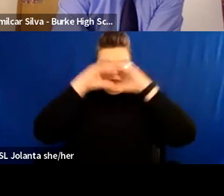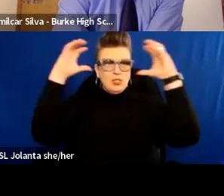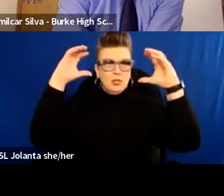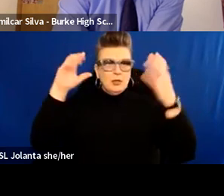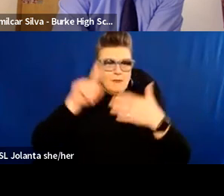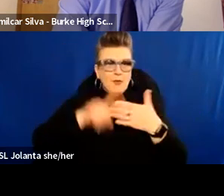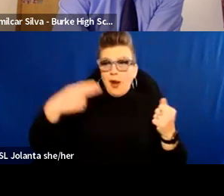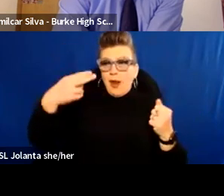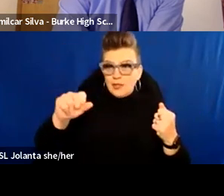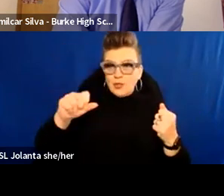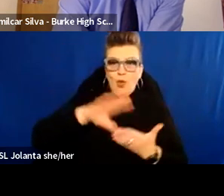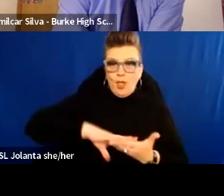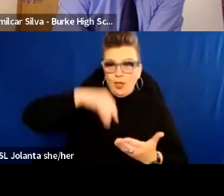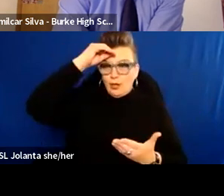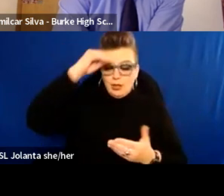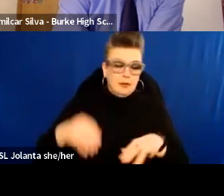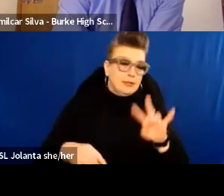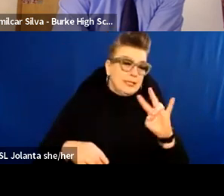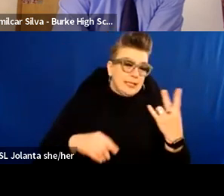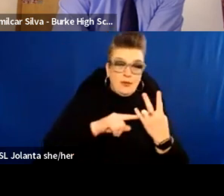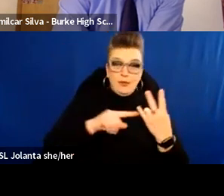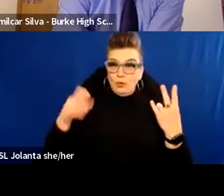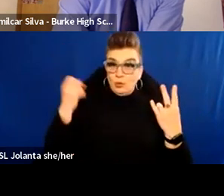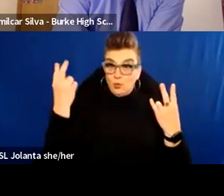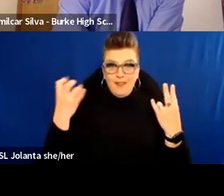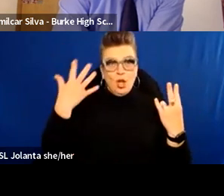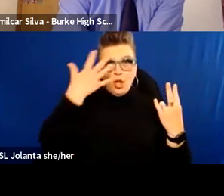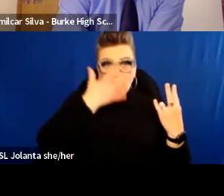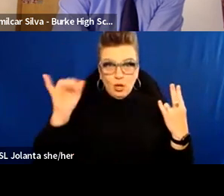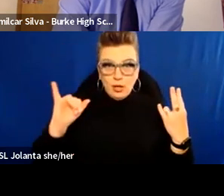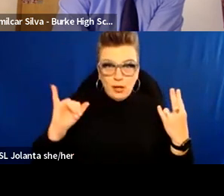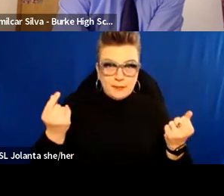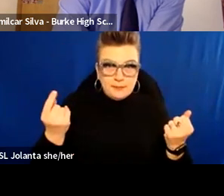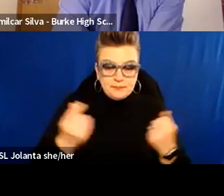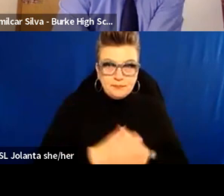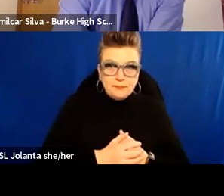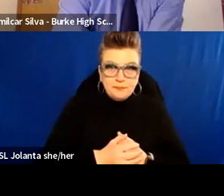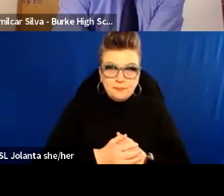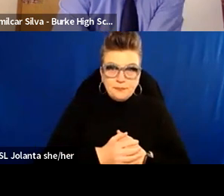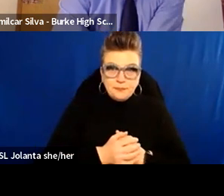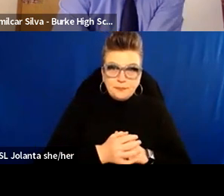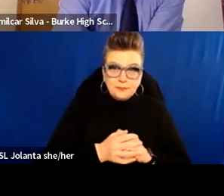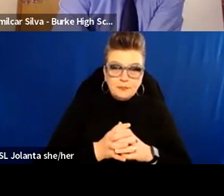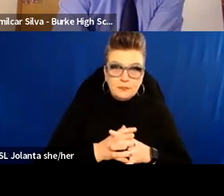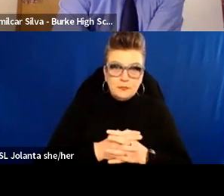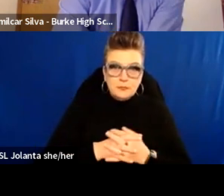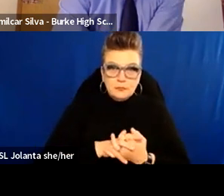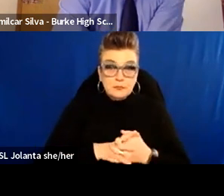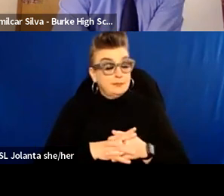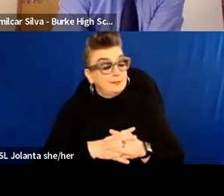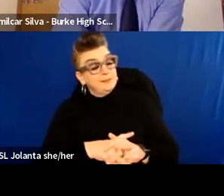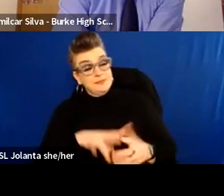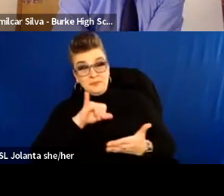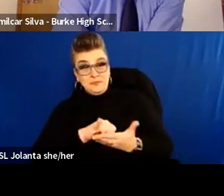grade 7 to 12 learning in the city of boston should be evolving to in this next phases that's a really great